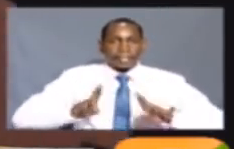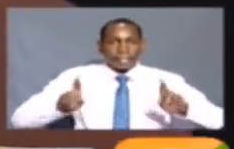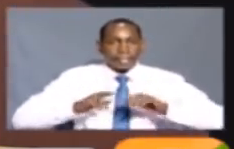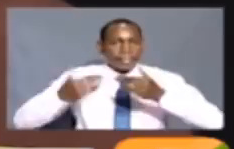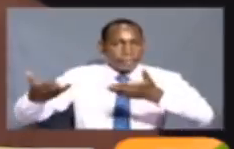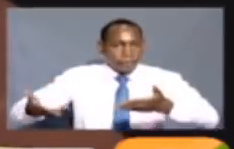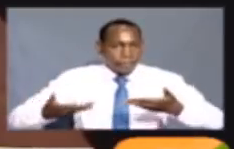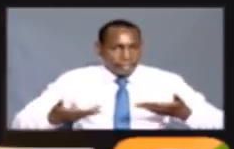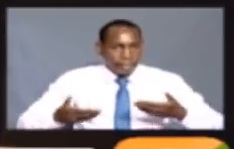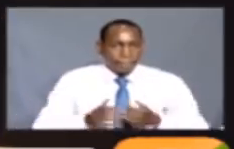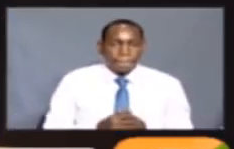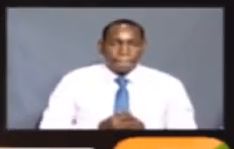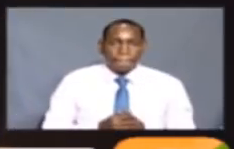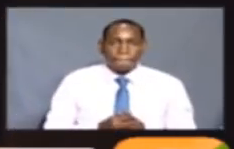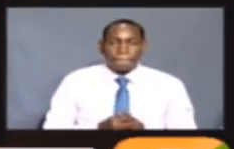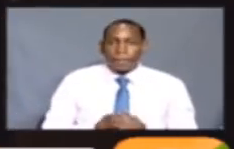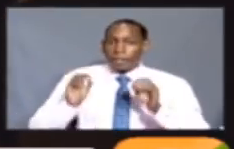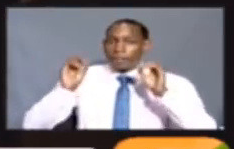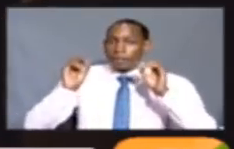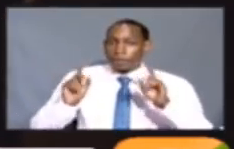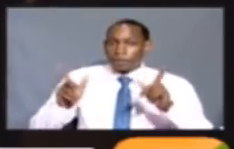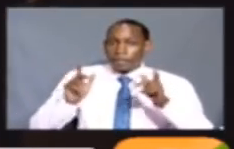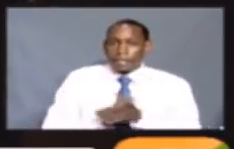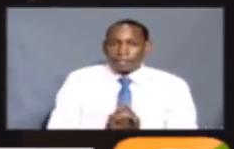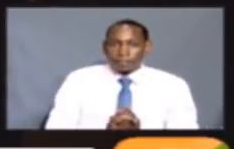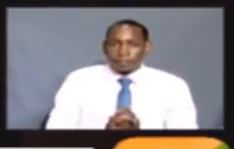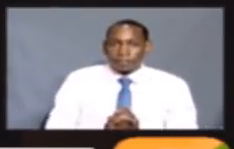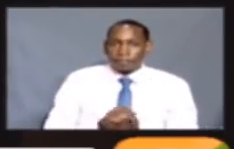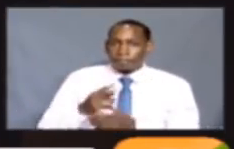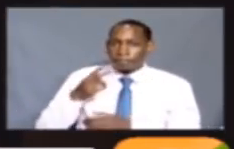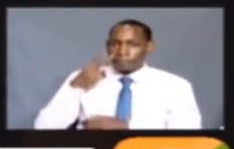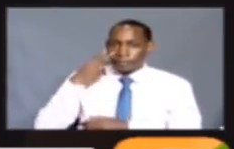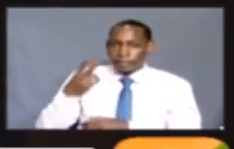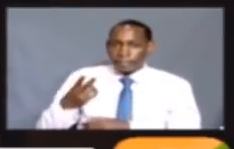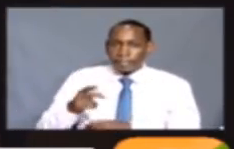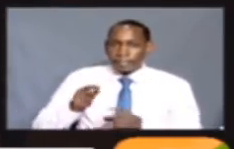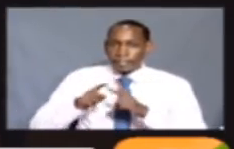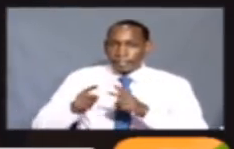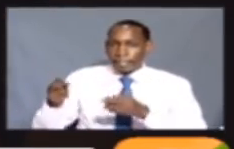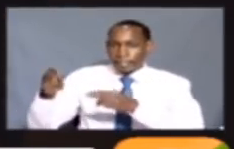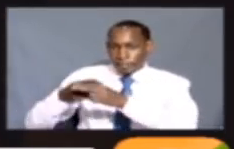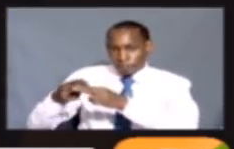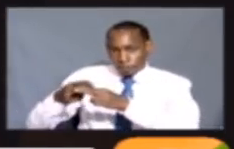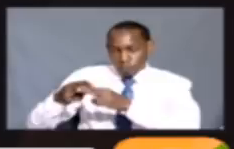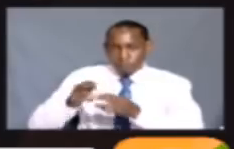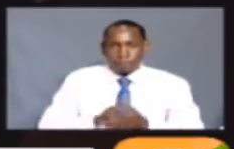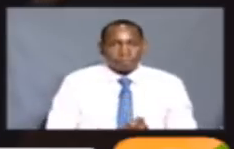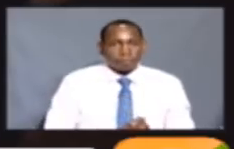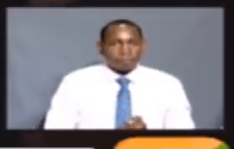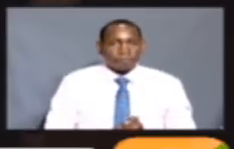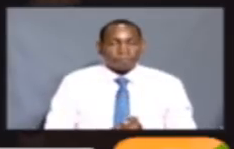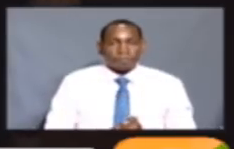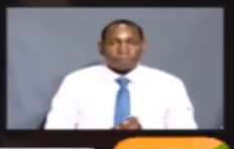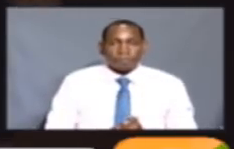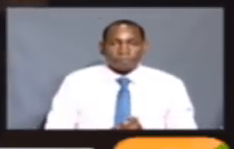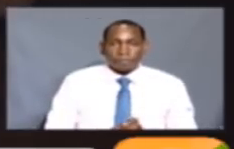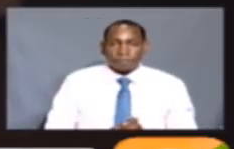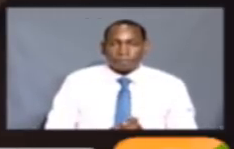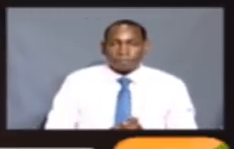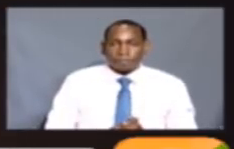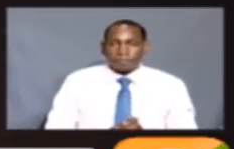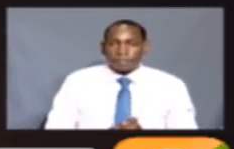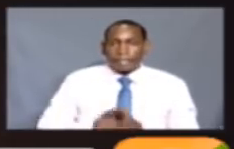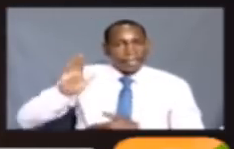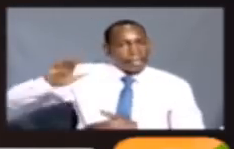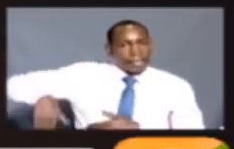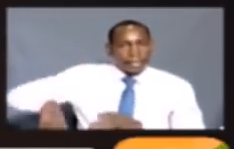coincidence. Okay. Cool. And I'll see you guys again in a few minutes once we're ready to get going. Okay, super. So please, yeah, don't